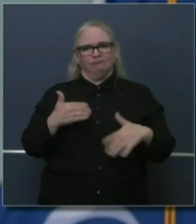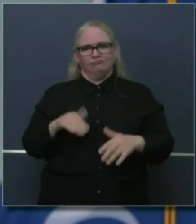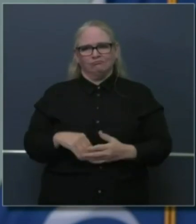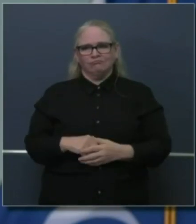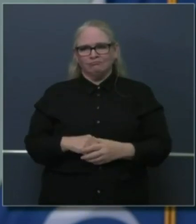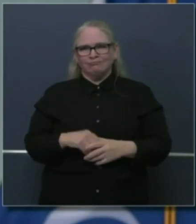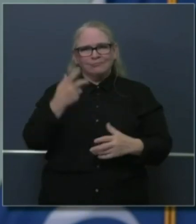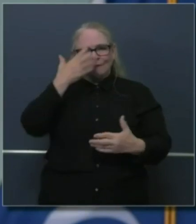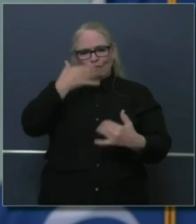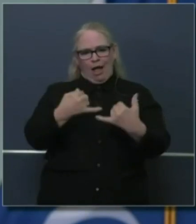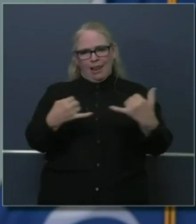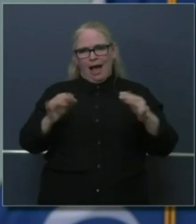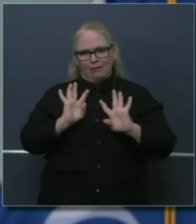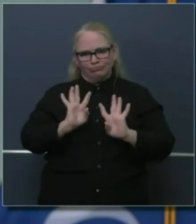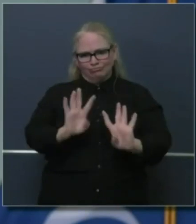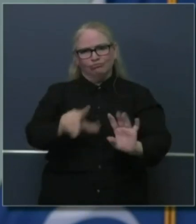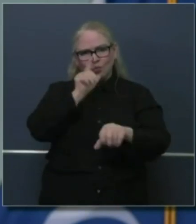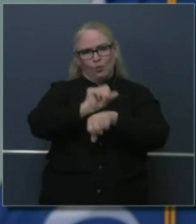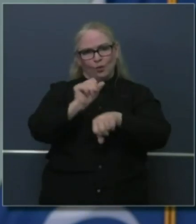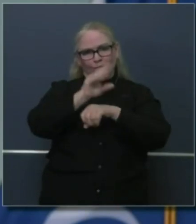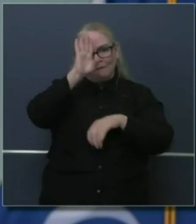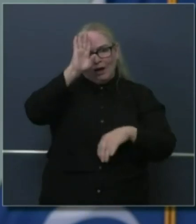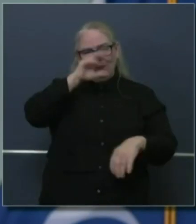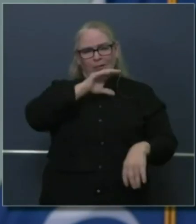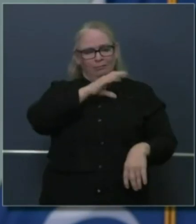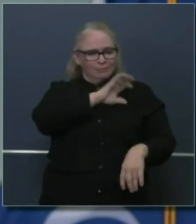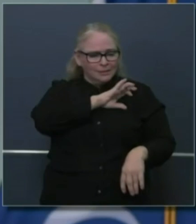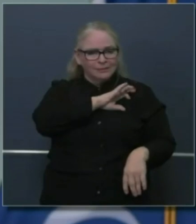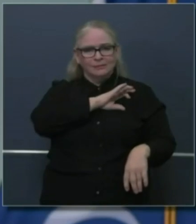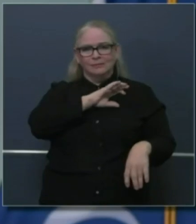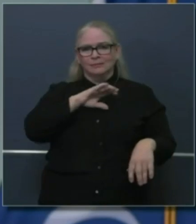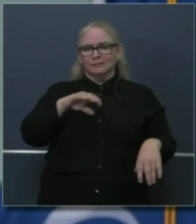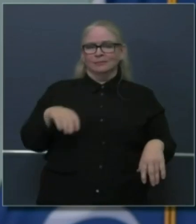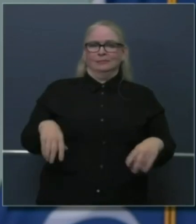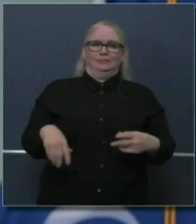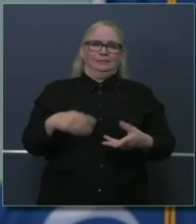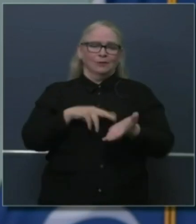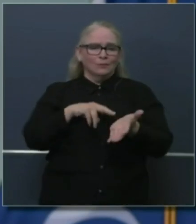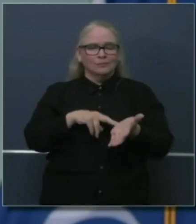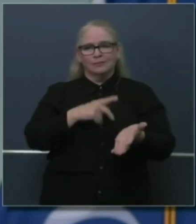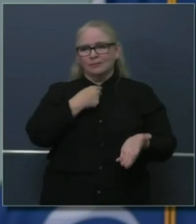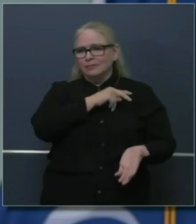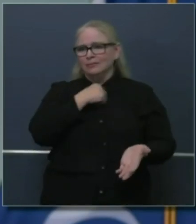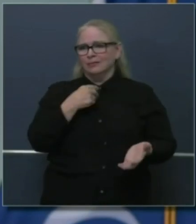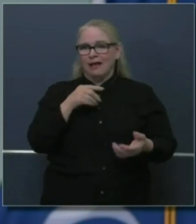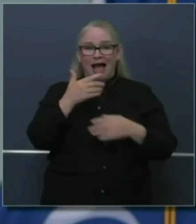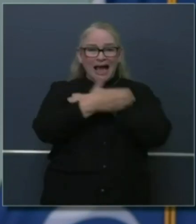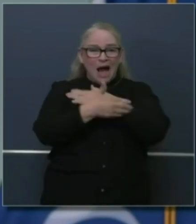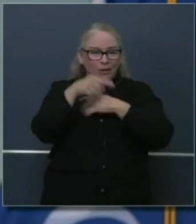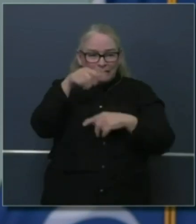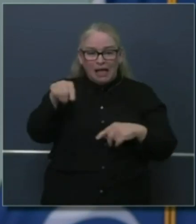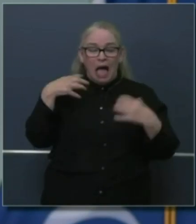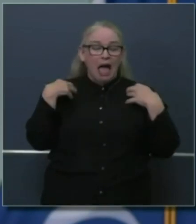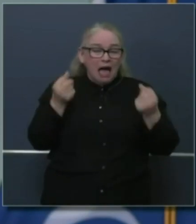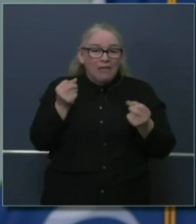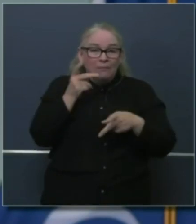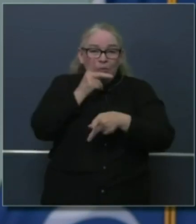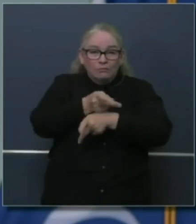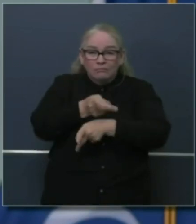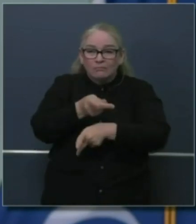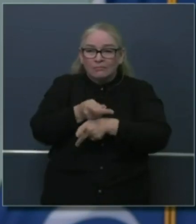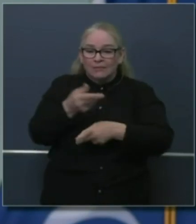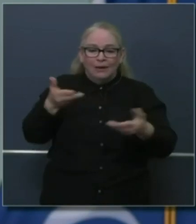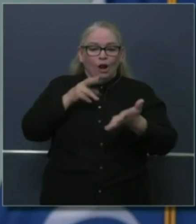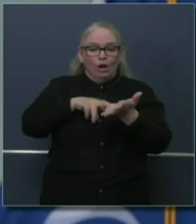the ones that hire your local police officers and firefighters. These counties and the health departments hiring nurses and doctors,